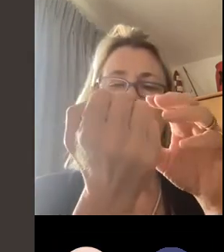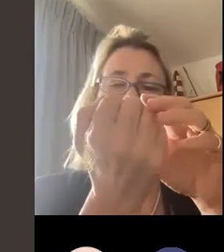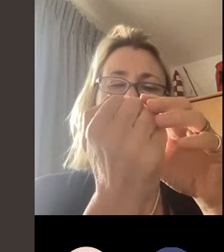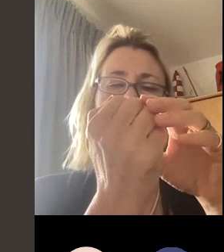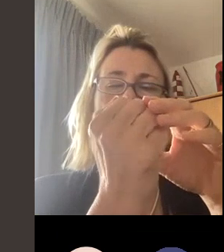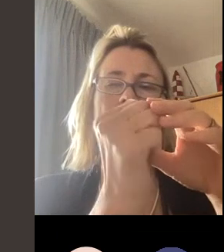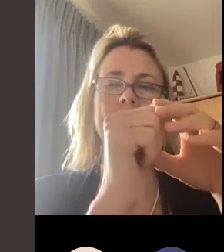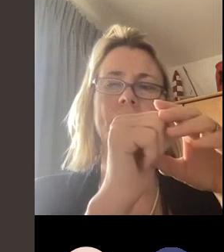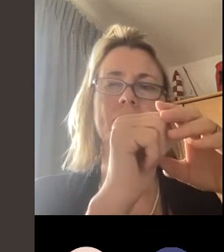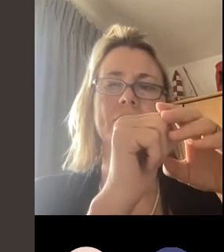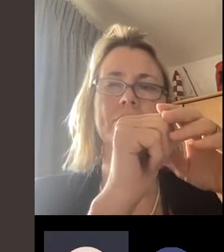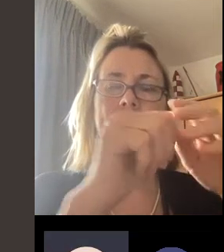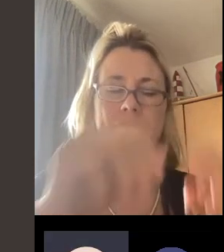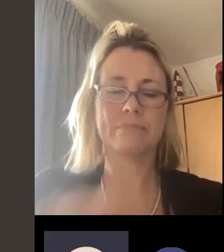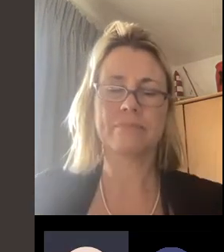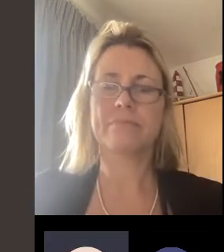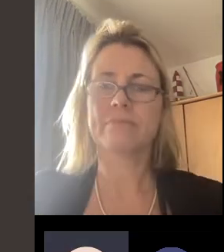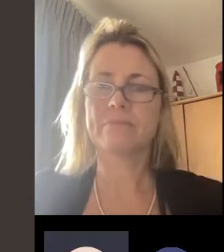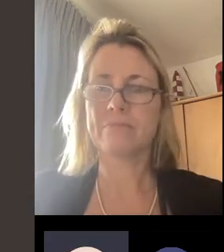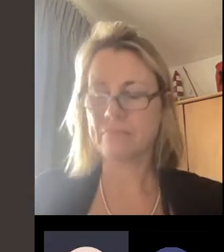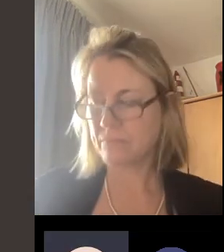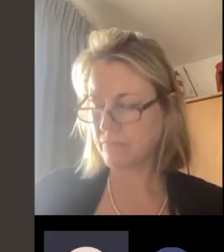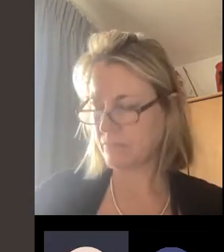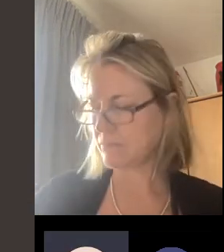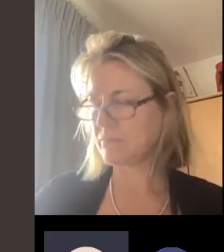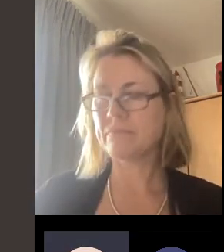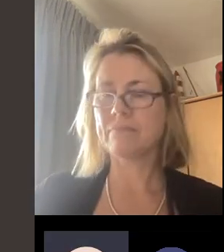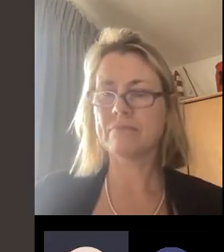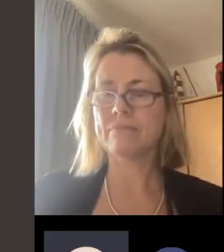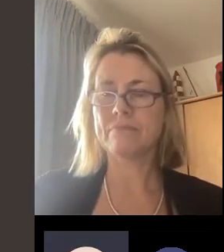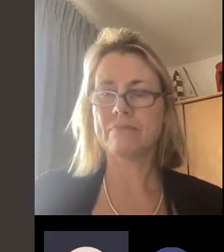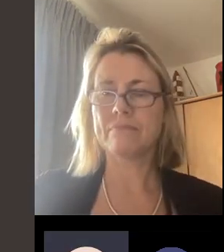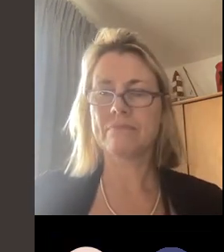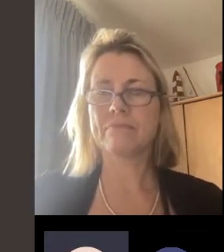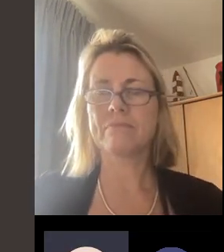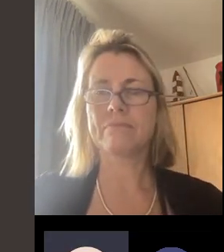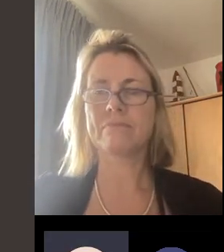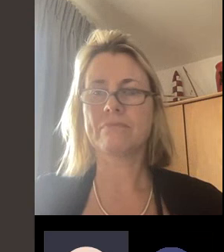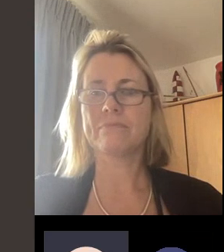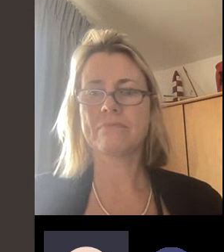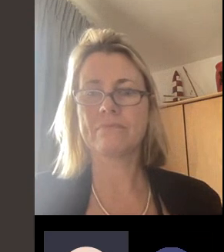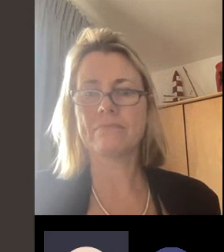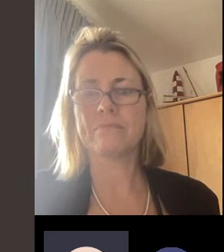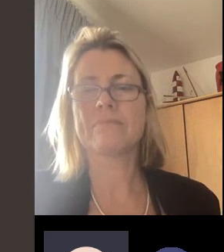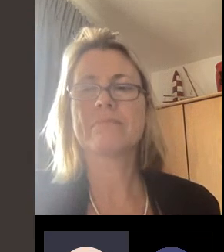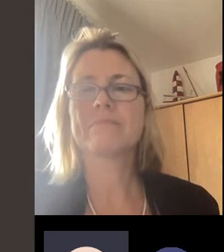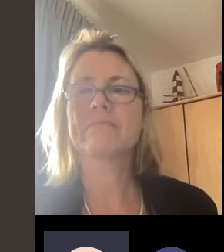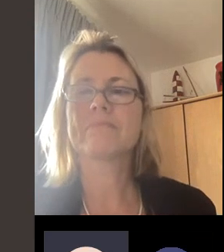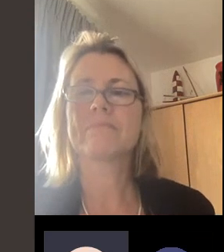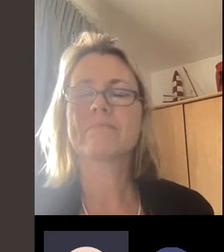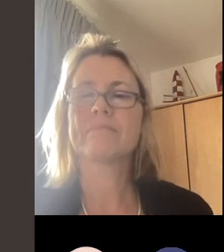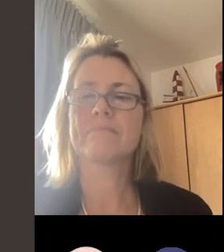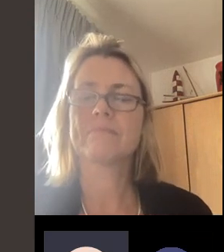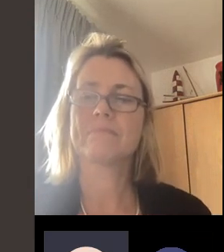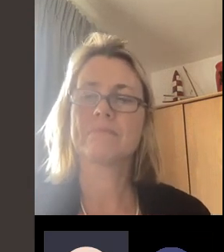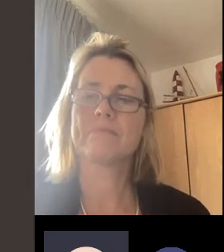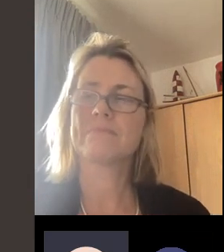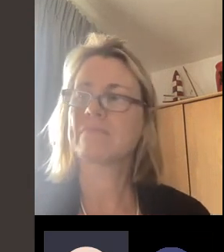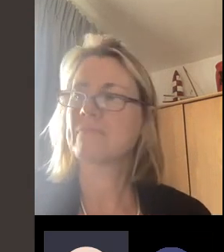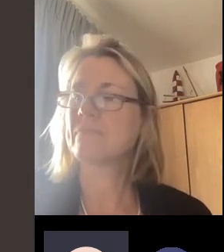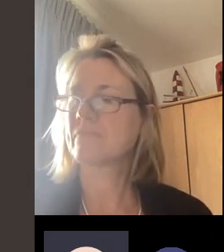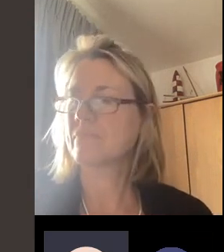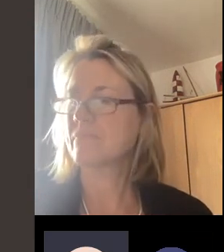different to what we found out, I think. The user that said he didn't use web pages or web content, do you